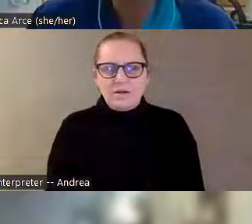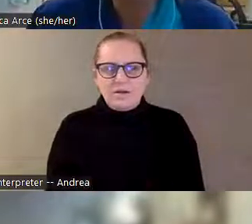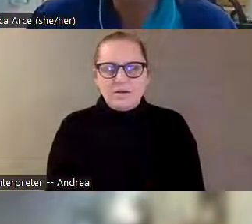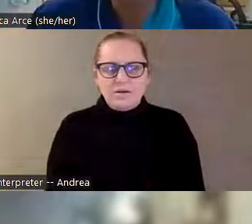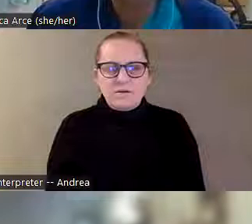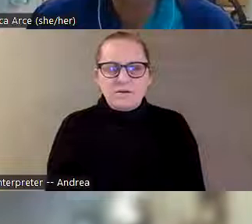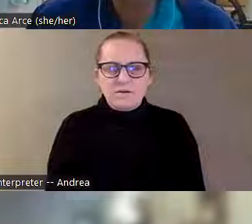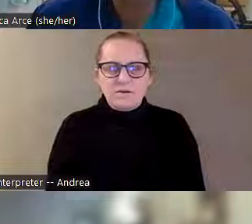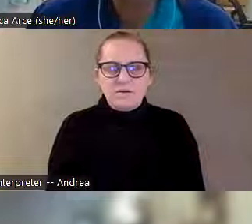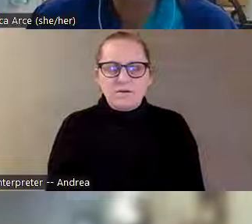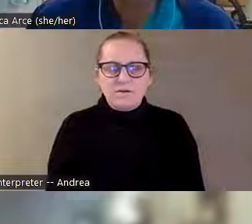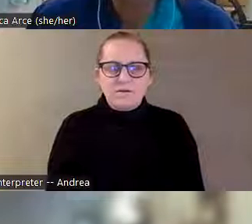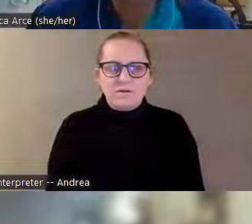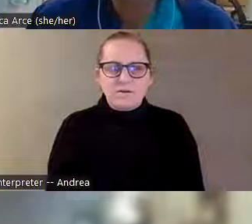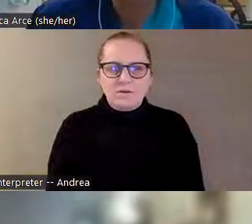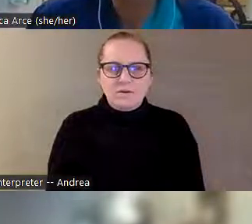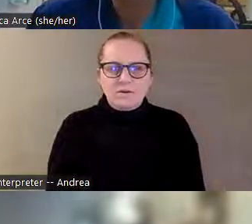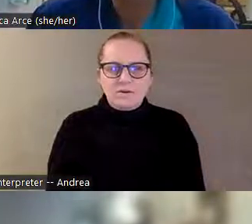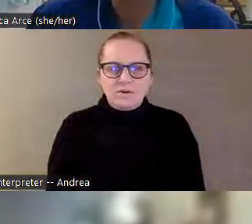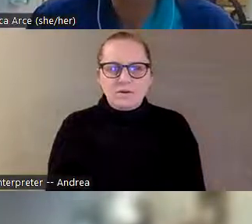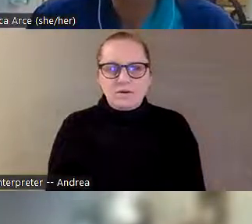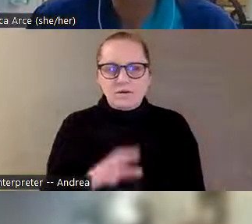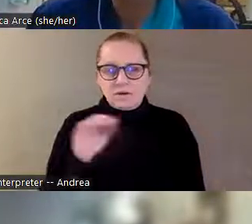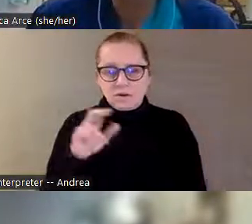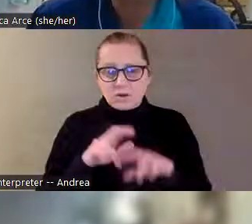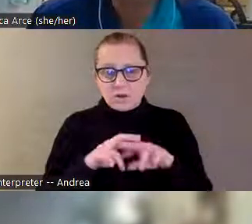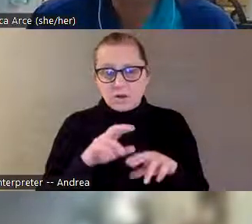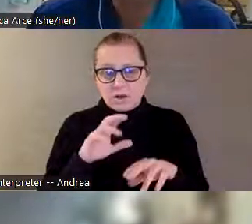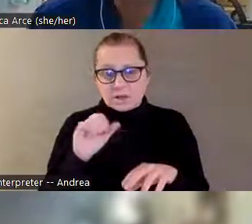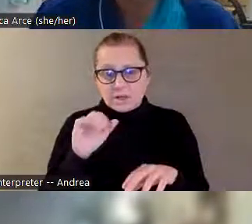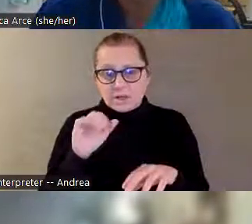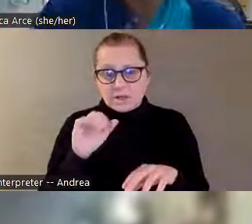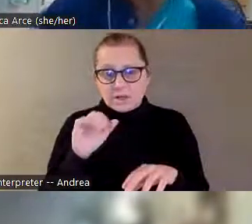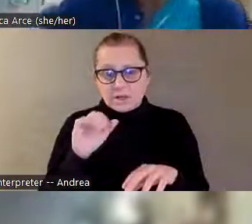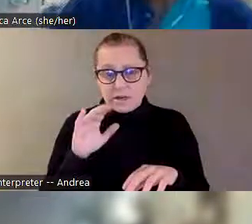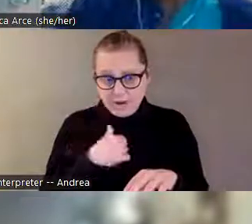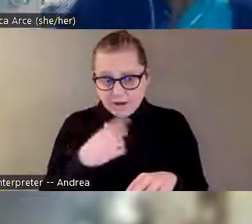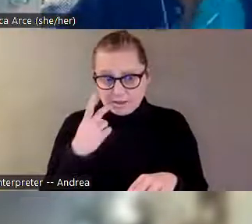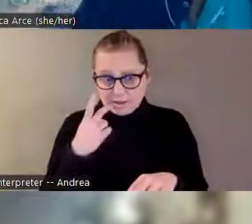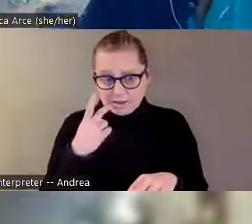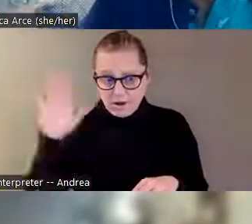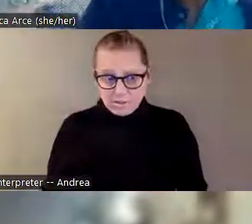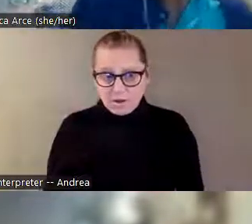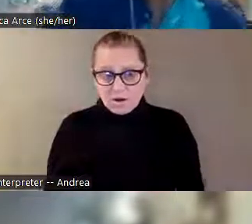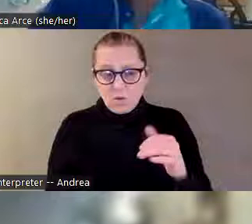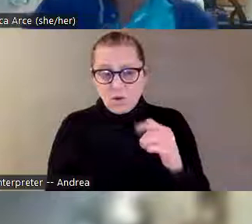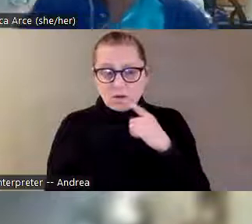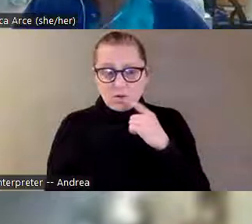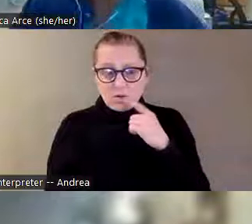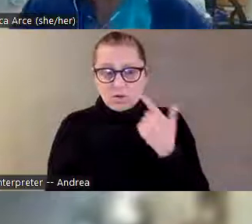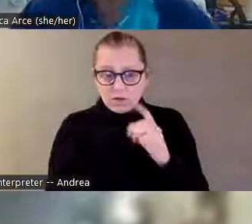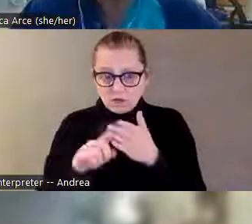you. I just want to... Co-chair CMOB, I see that your hand is up. I also just wanted to start checking